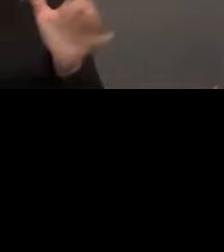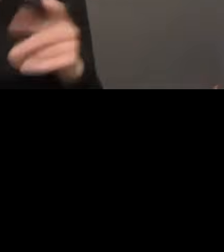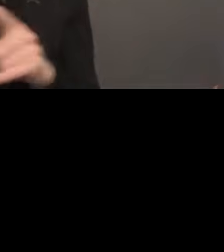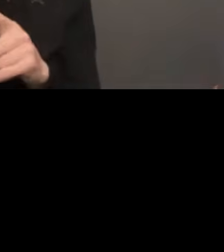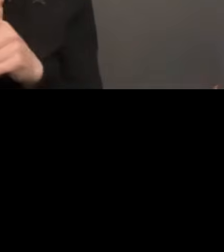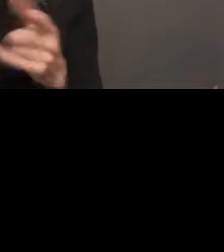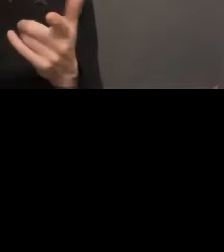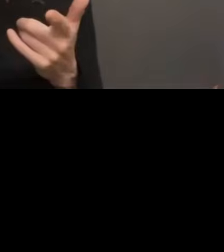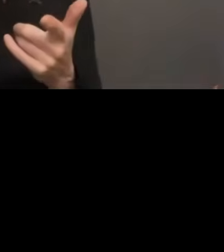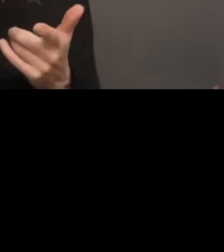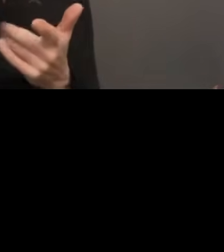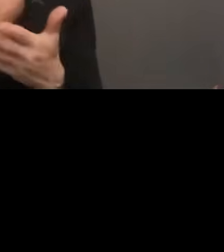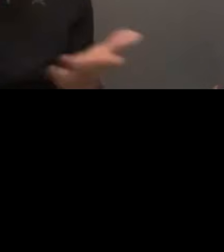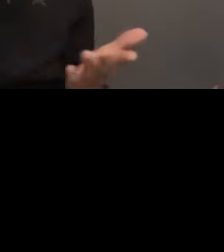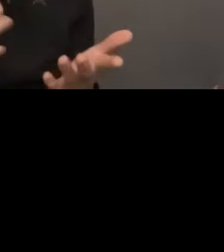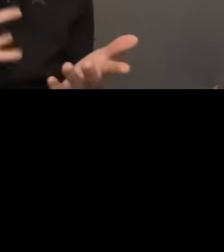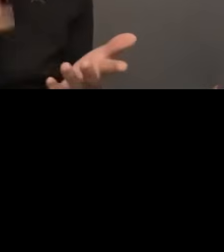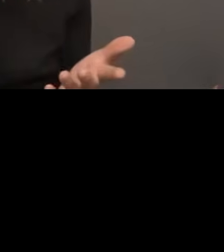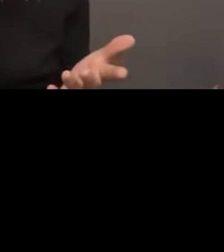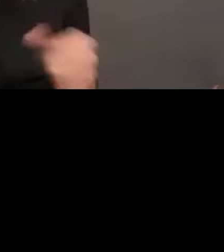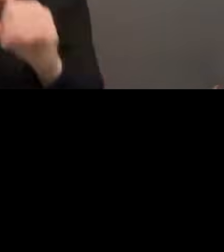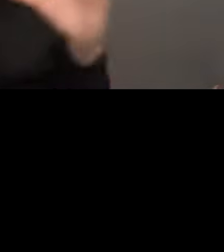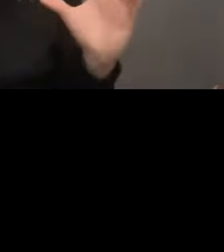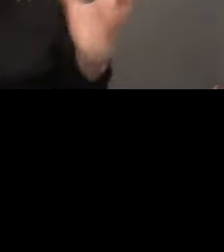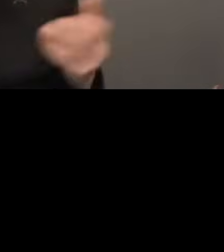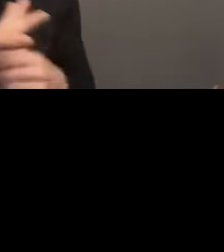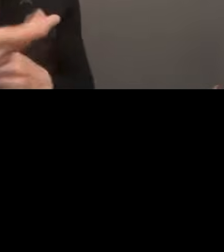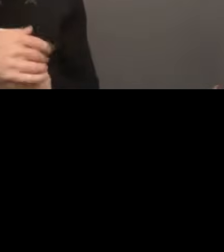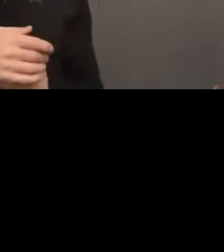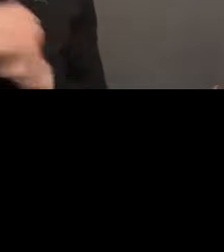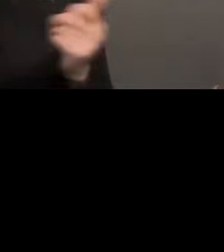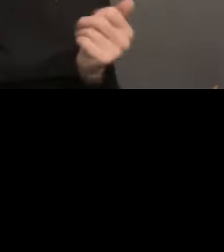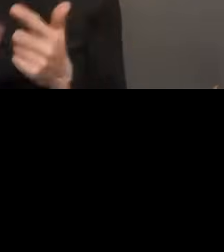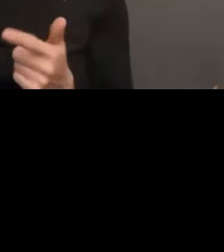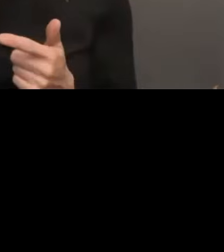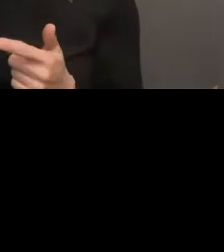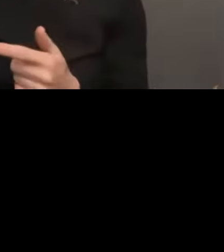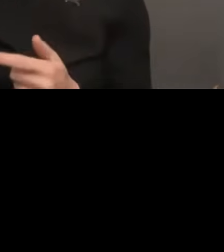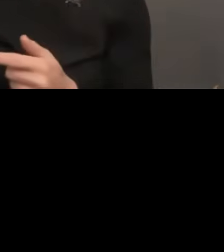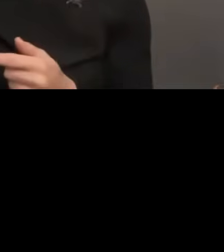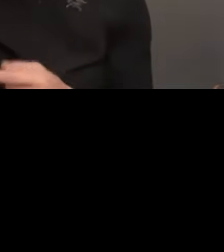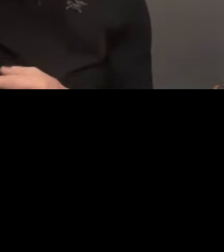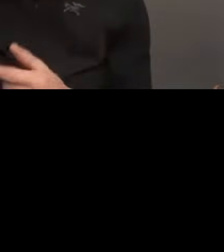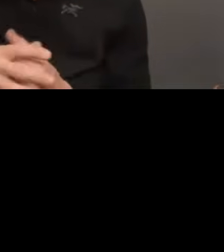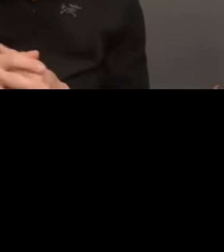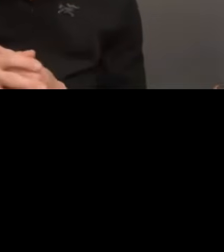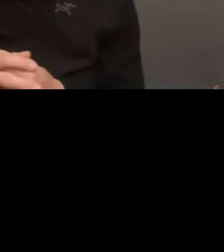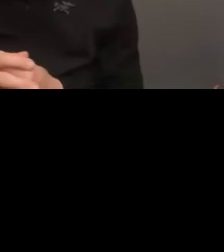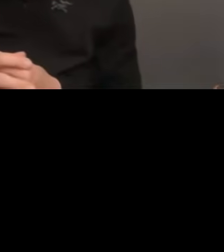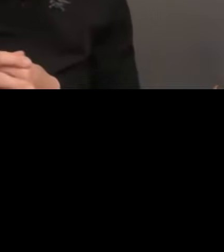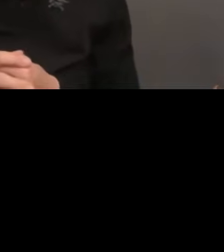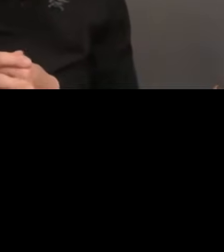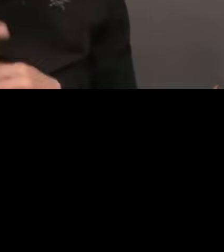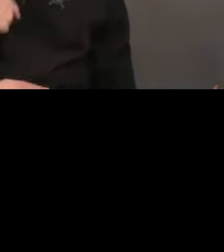could just give us a sense of that, that'd be great. All good questions. And we do not